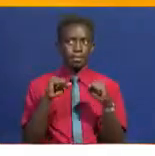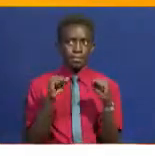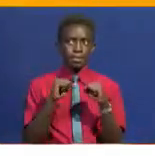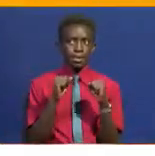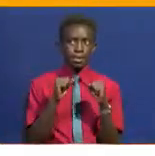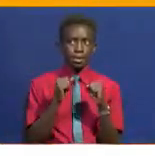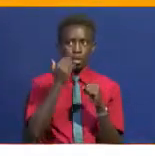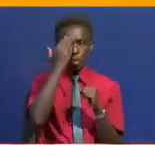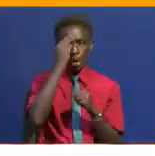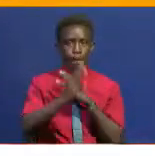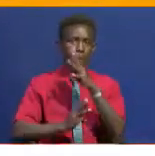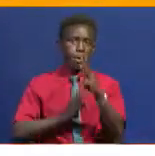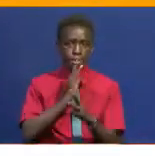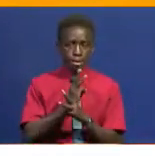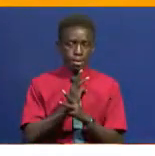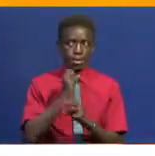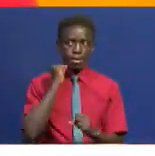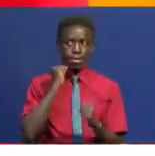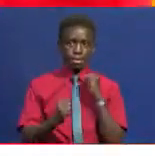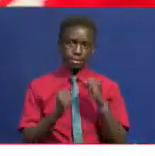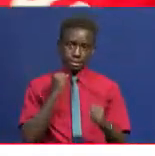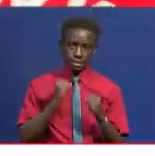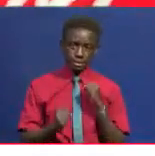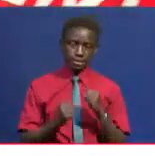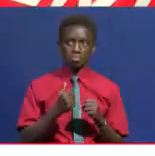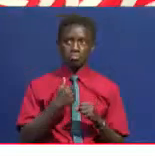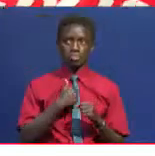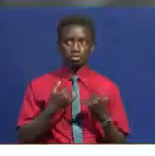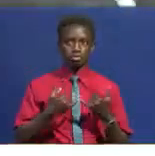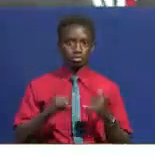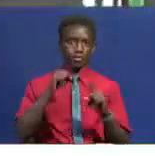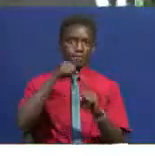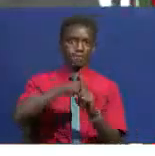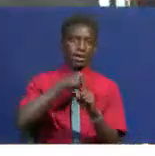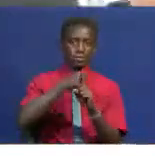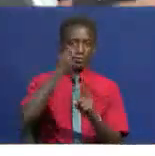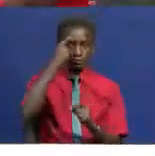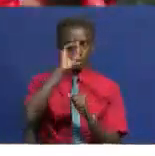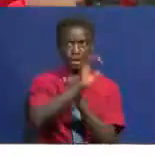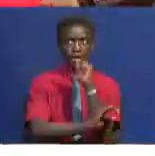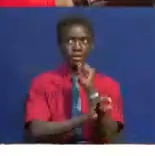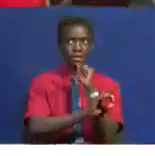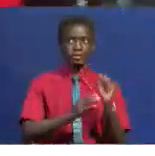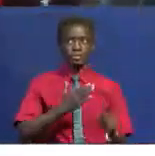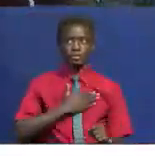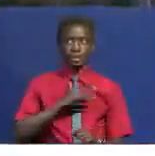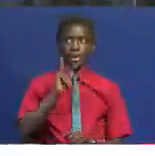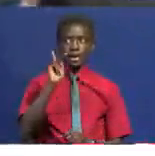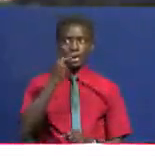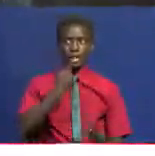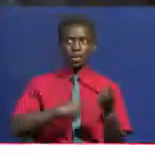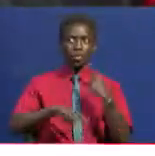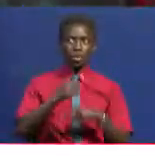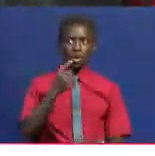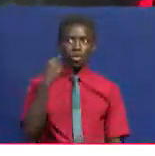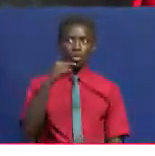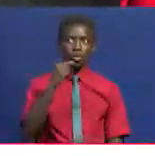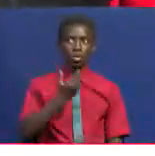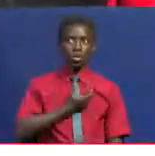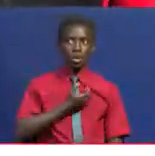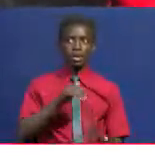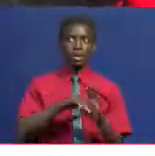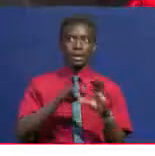ya World Athletics na nilijaribu kupigania nje yangu. Kenya won gold medals in the 800-meter